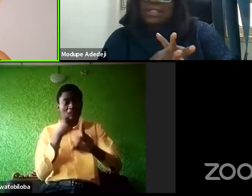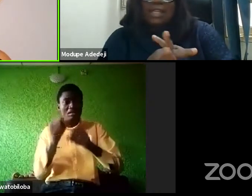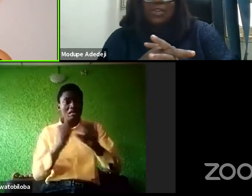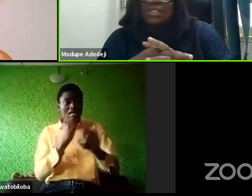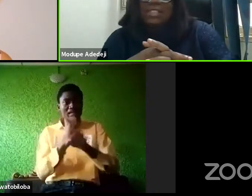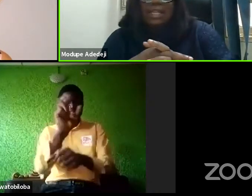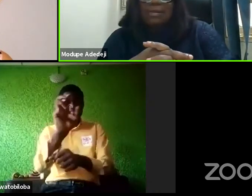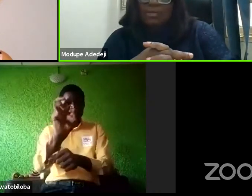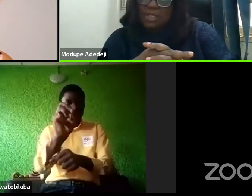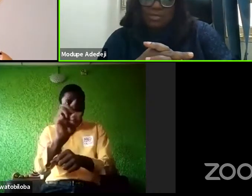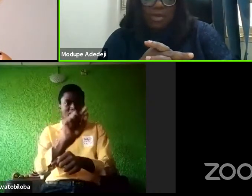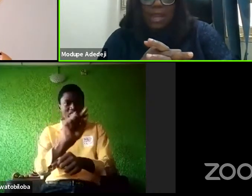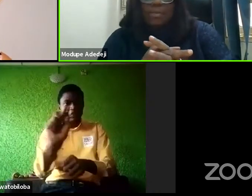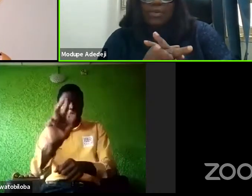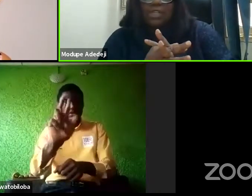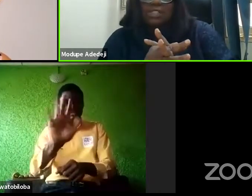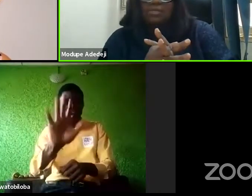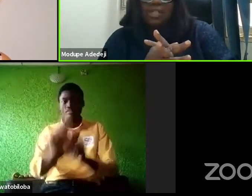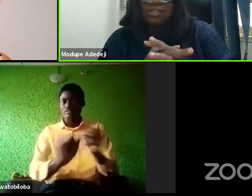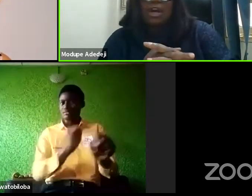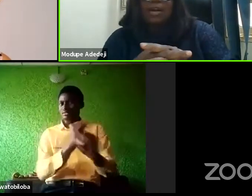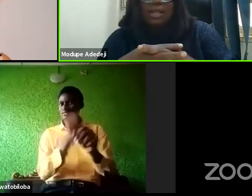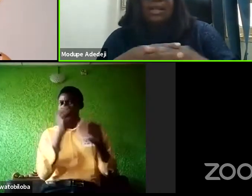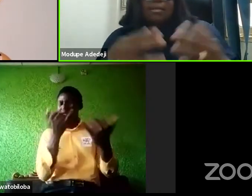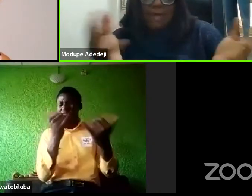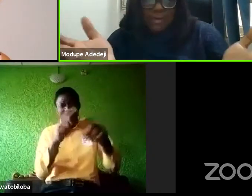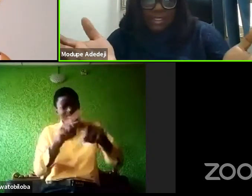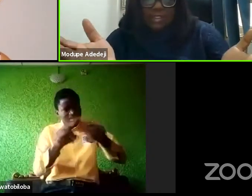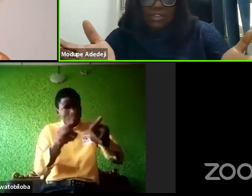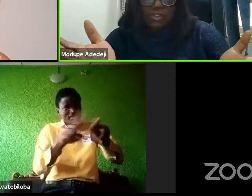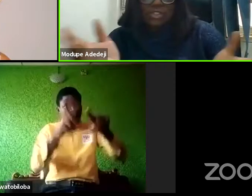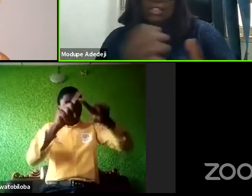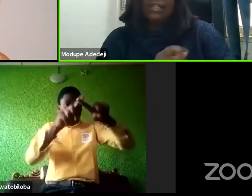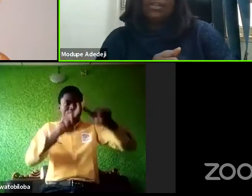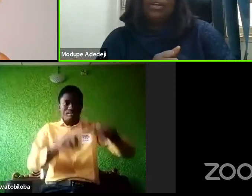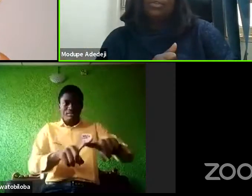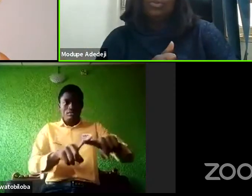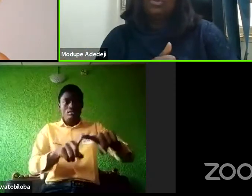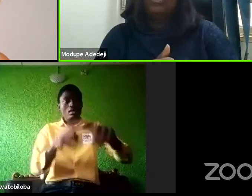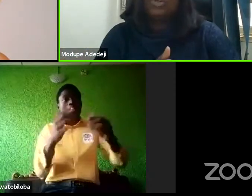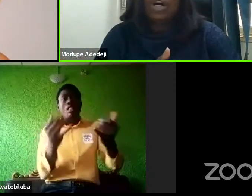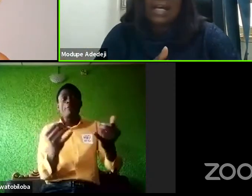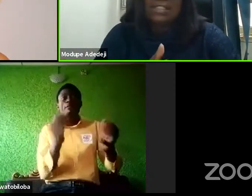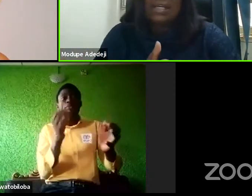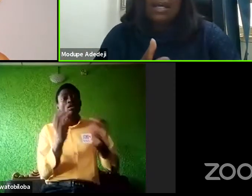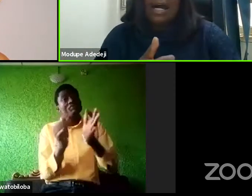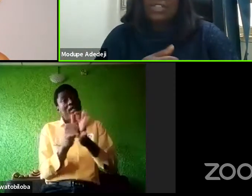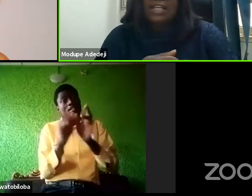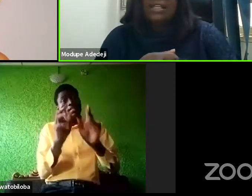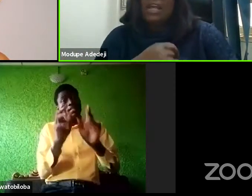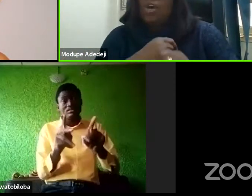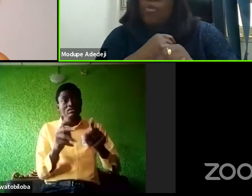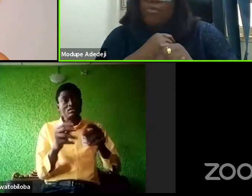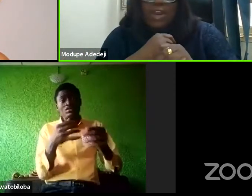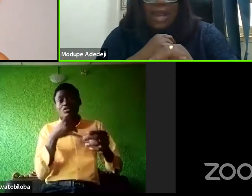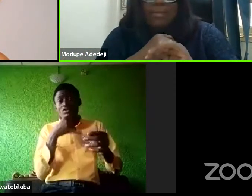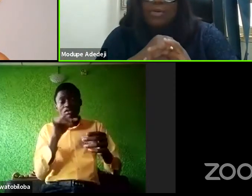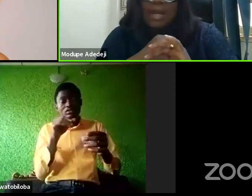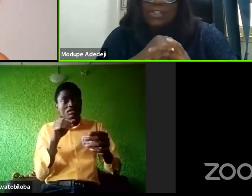if the person has not started his or her family, you understand? So we call that